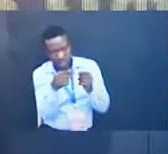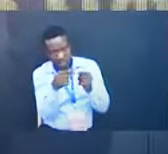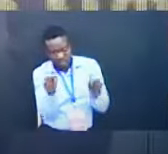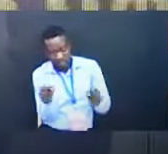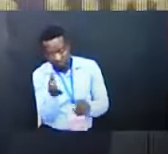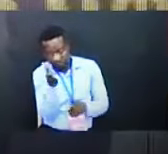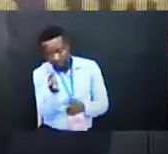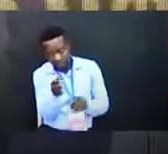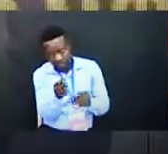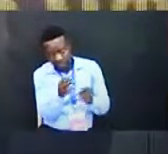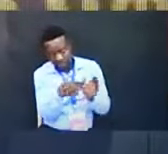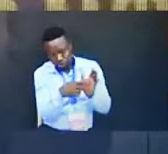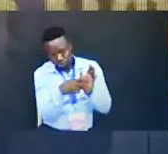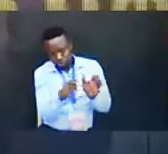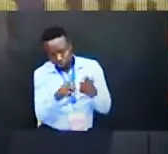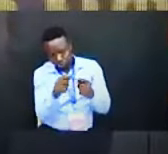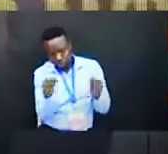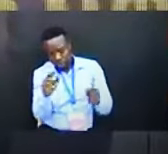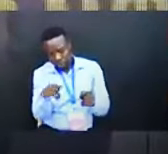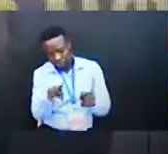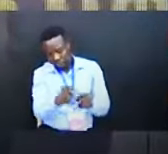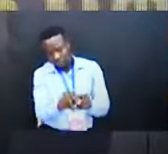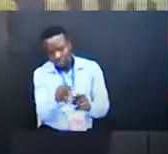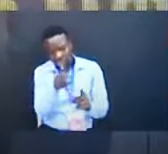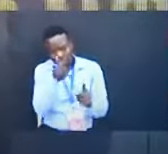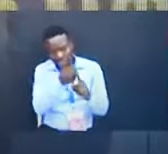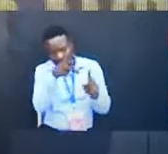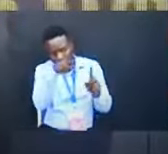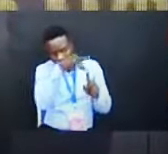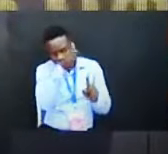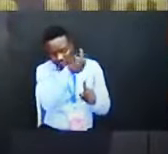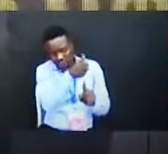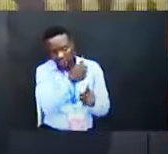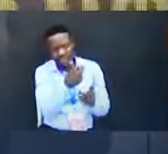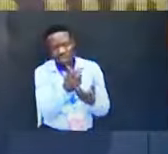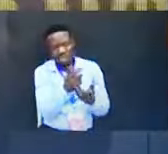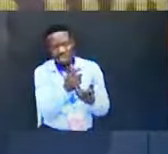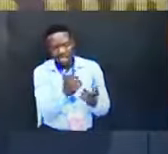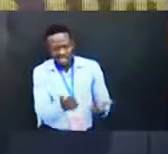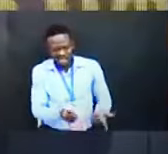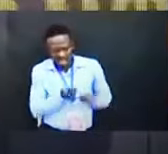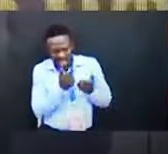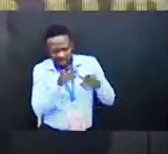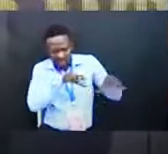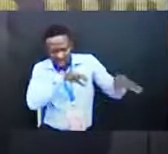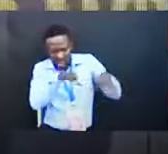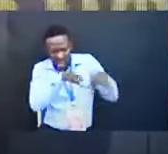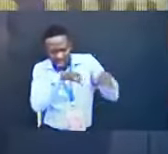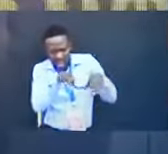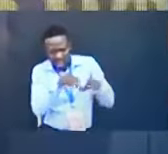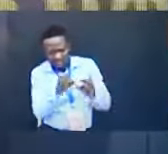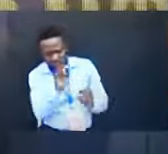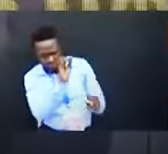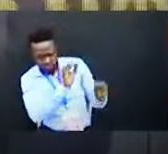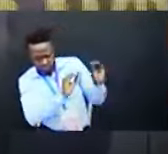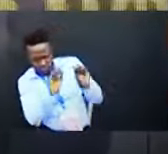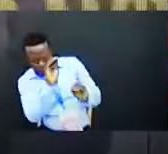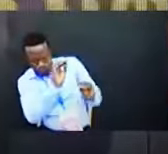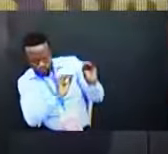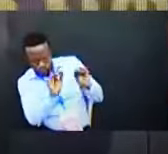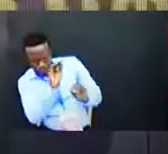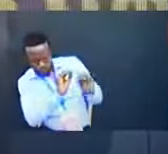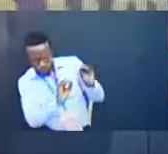the Puritans was characterized with a strong quest for purity, hence the